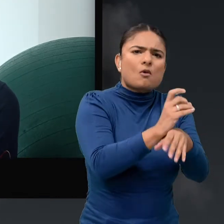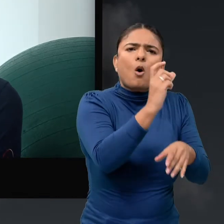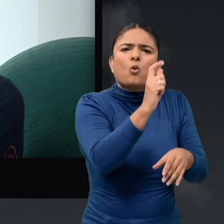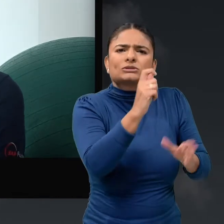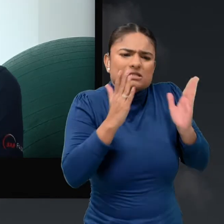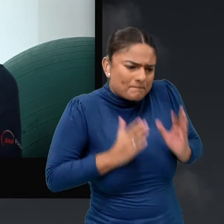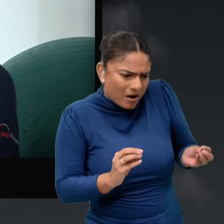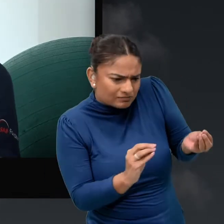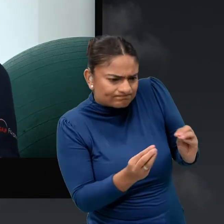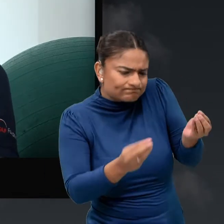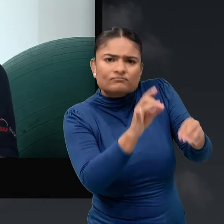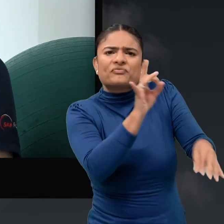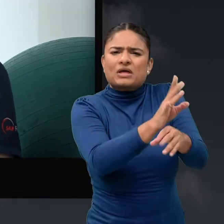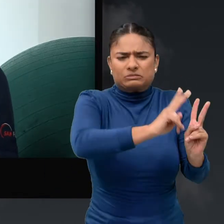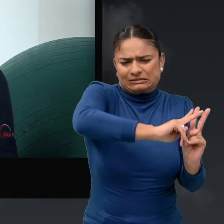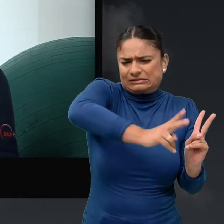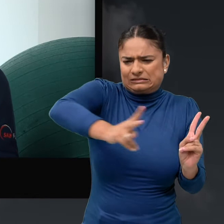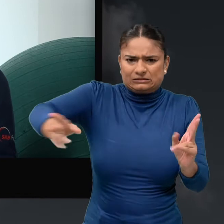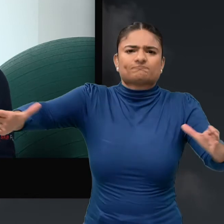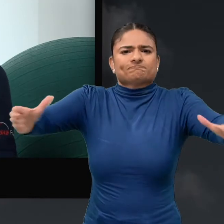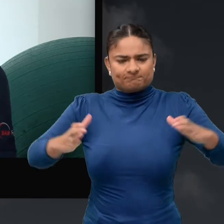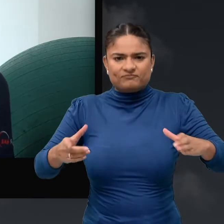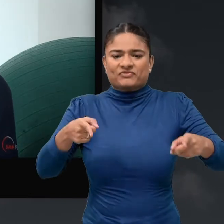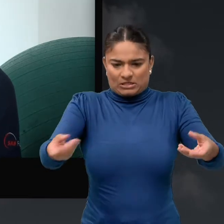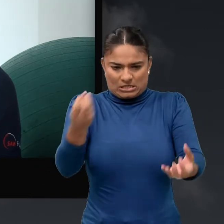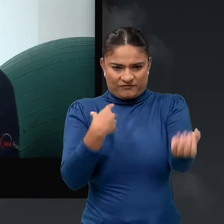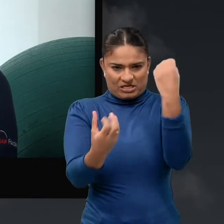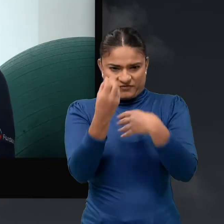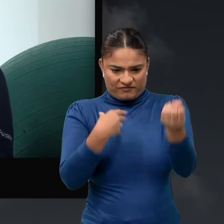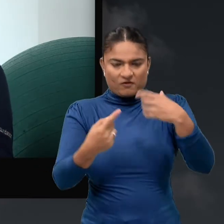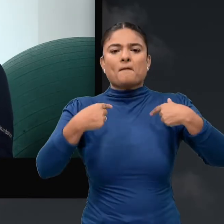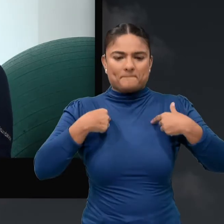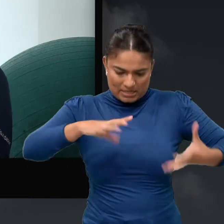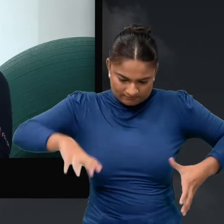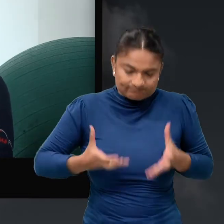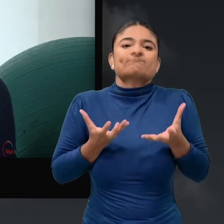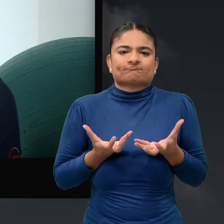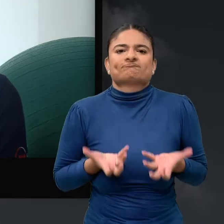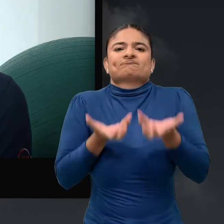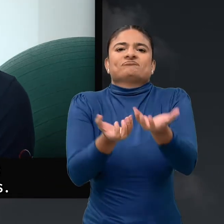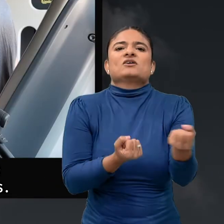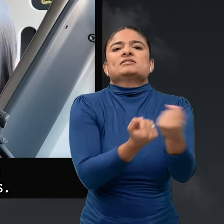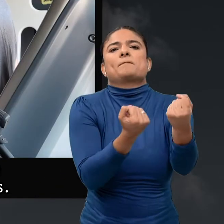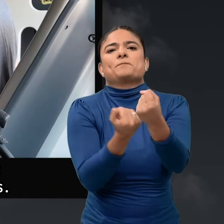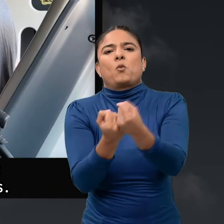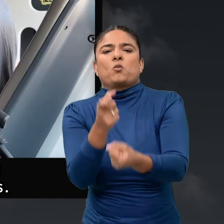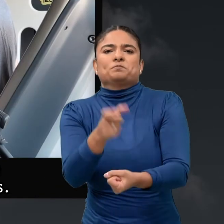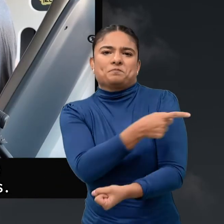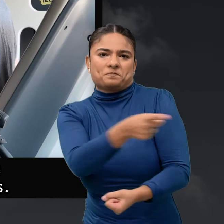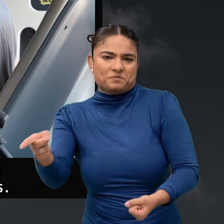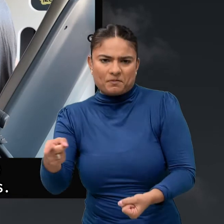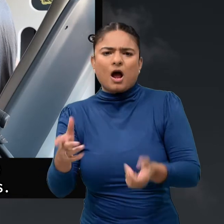occupational therapists, peer support, hydrotherapy. We want to get individuals involved into sports. We offer